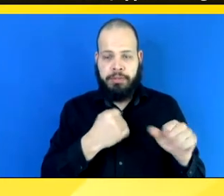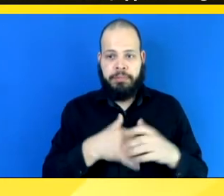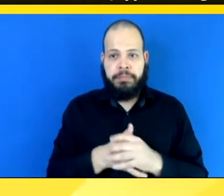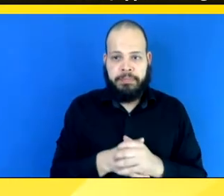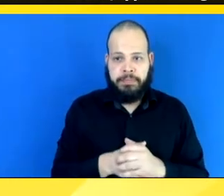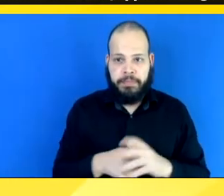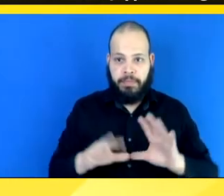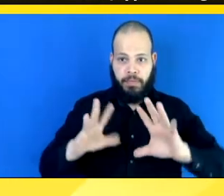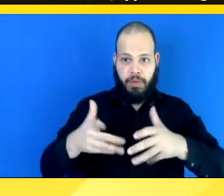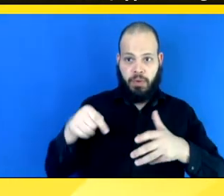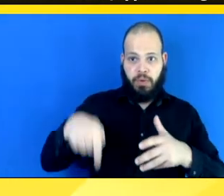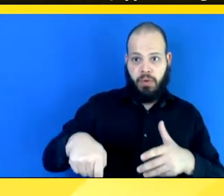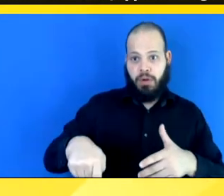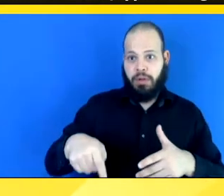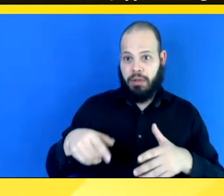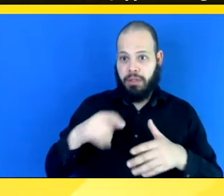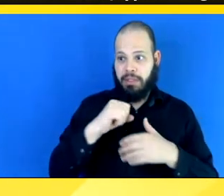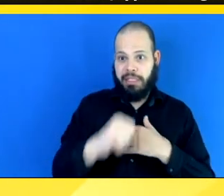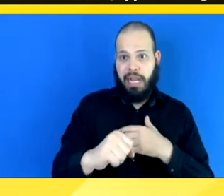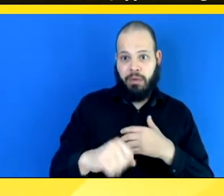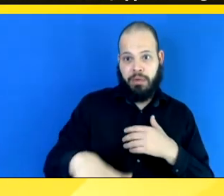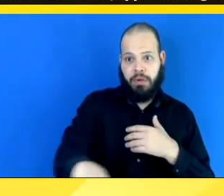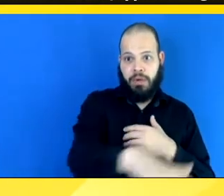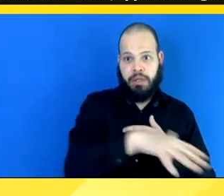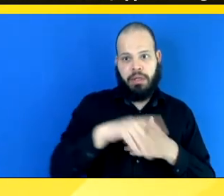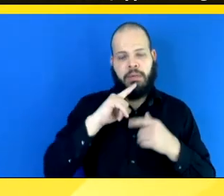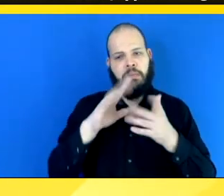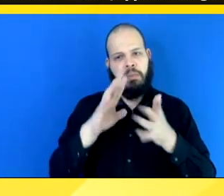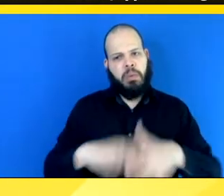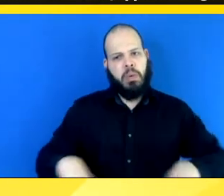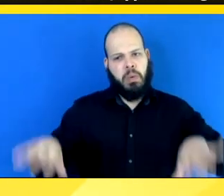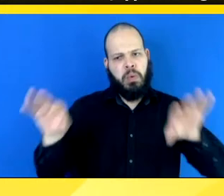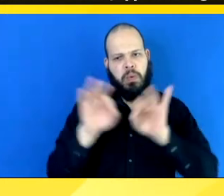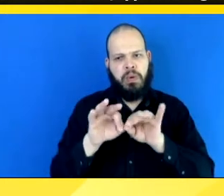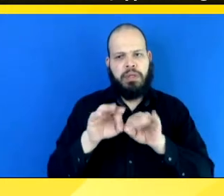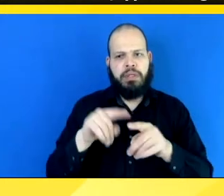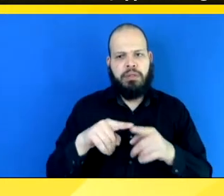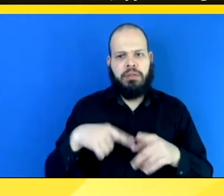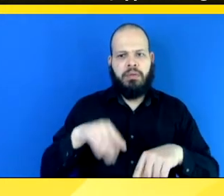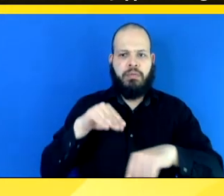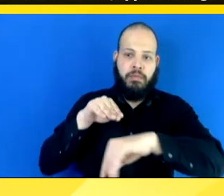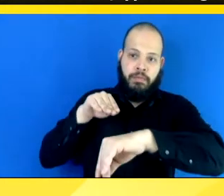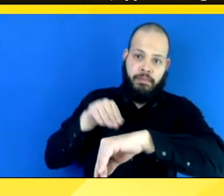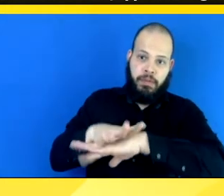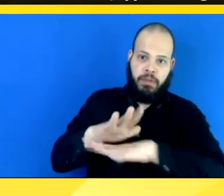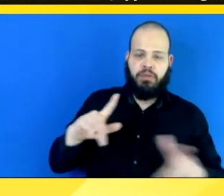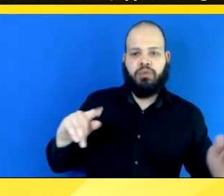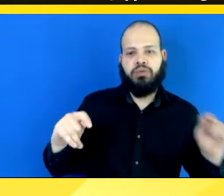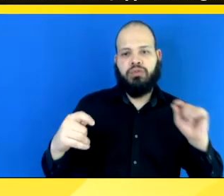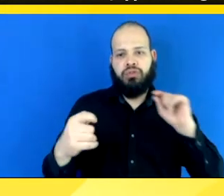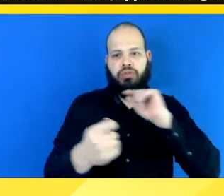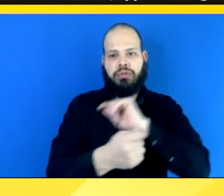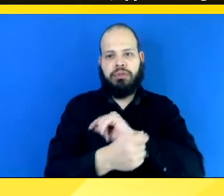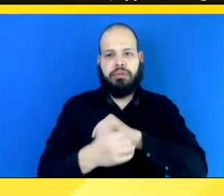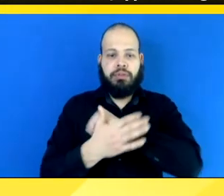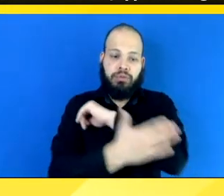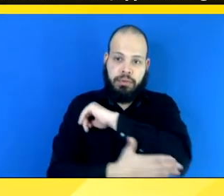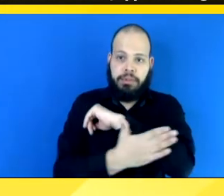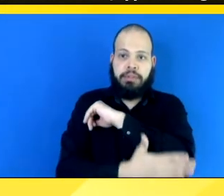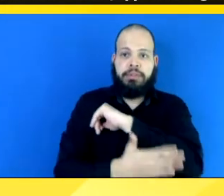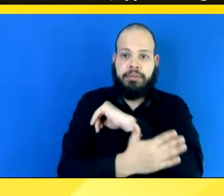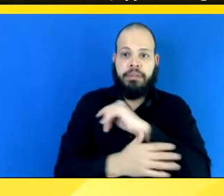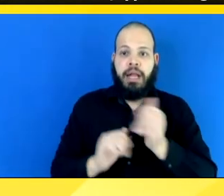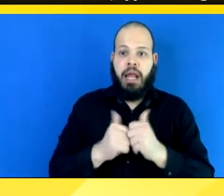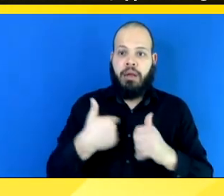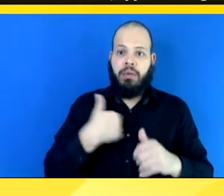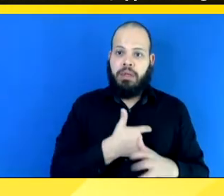to any effort to transform this country. You cannot transform America and bring healing to America until you